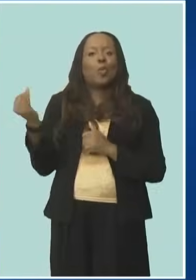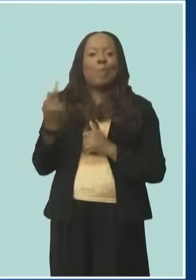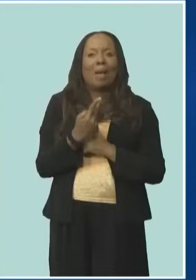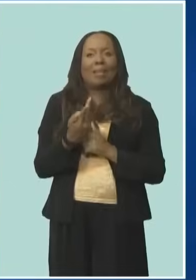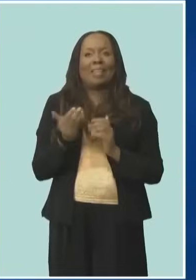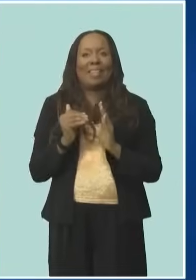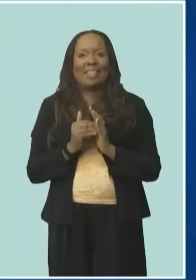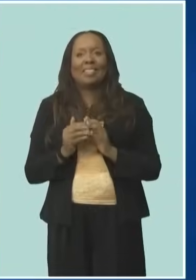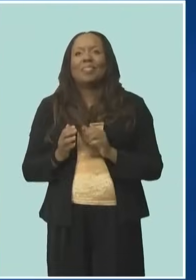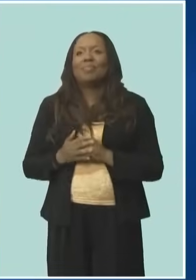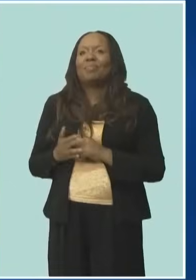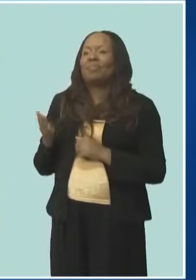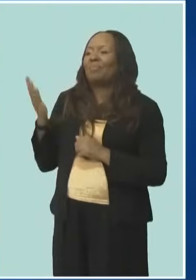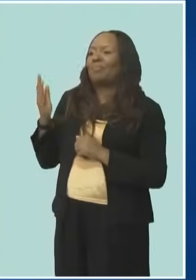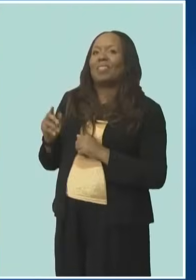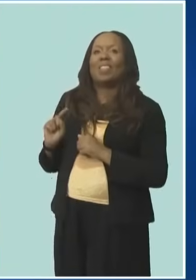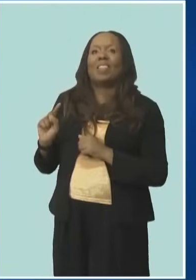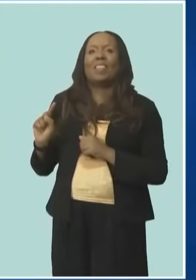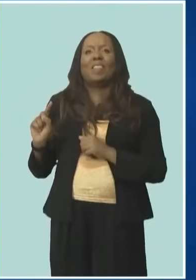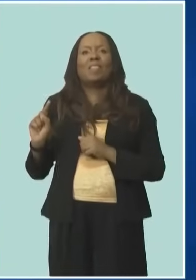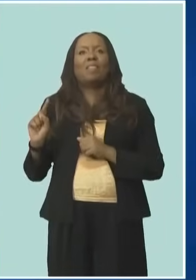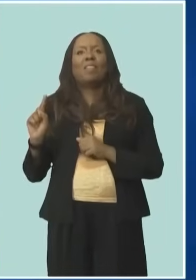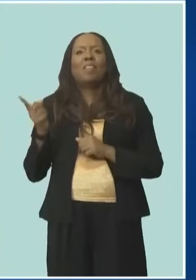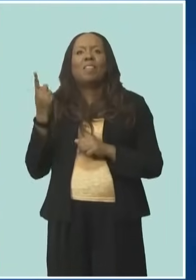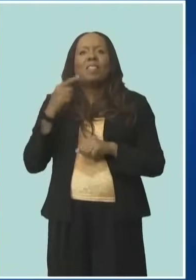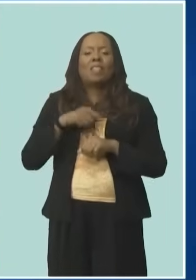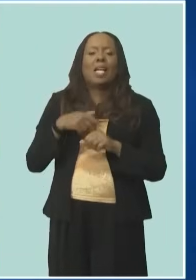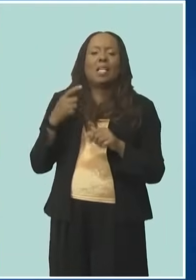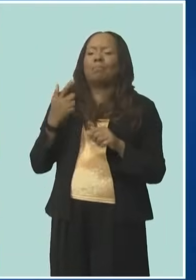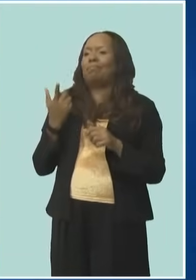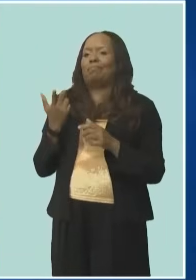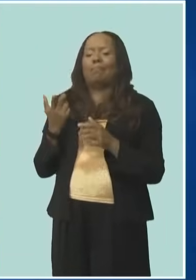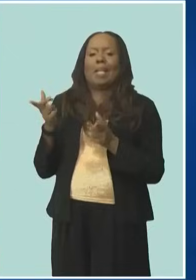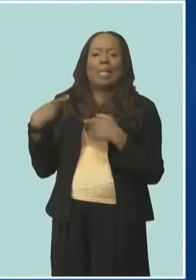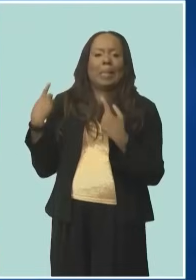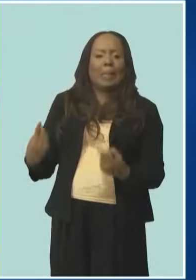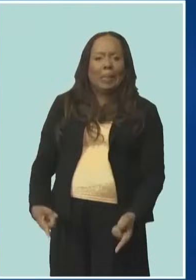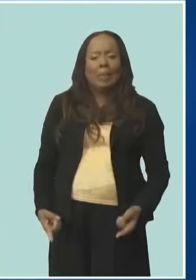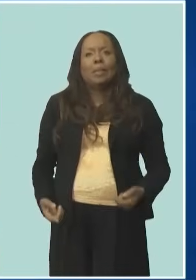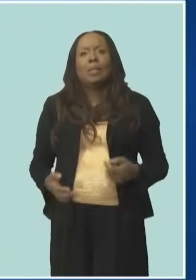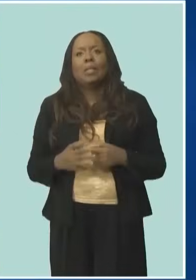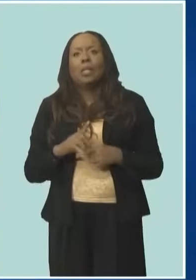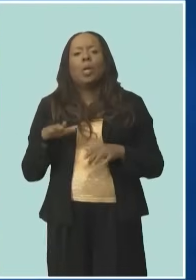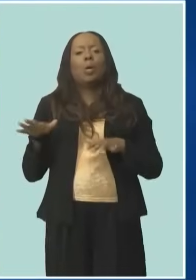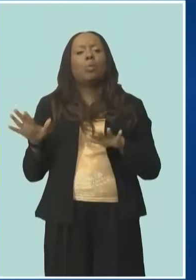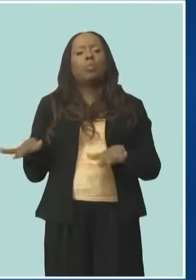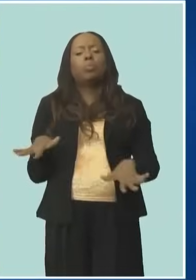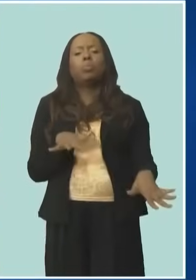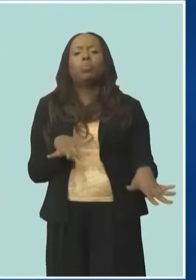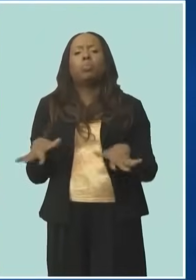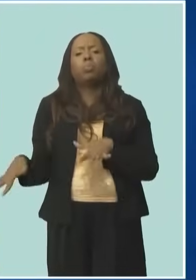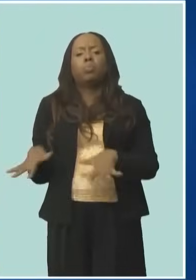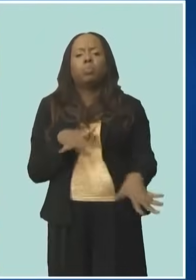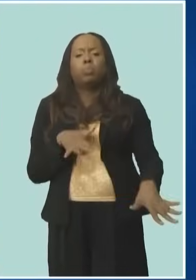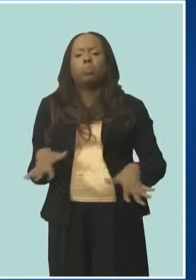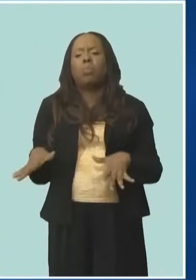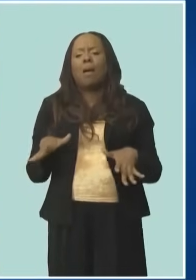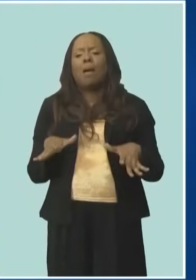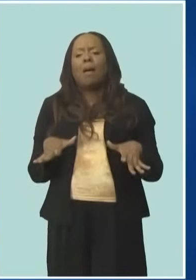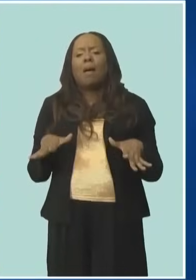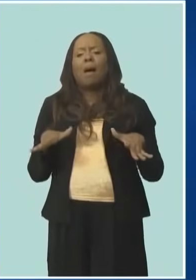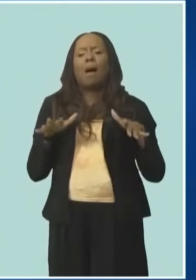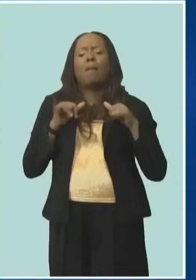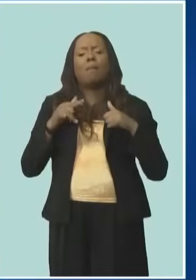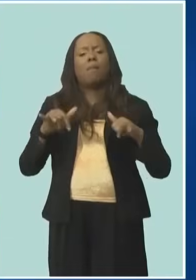my first time being back at Mahalia's Corner for quite some time. It's a very cool, relaxed vibe, good vocals from